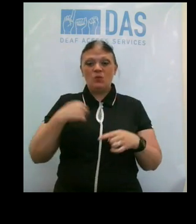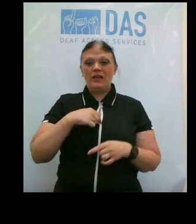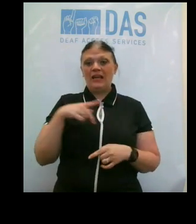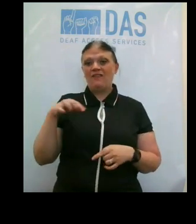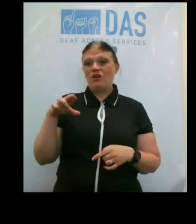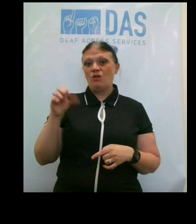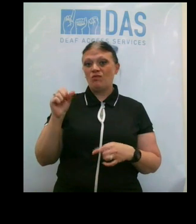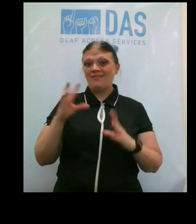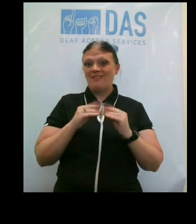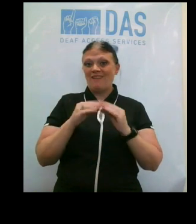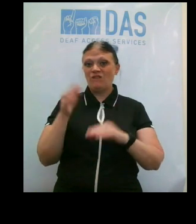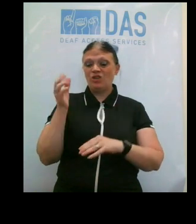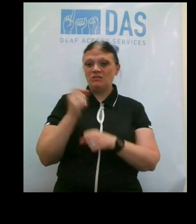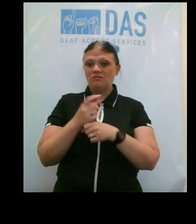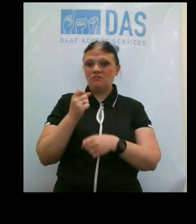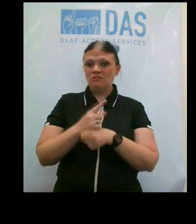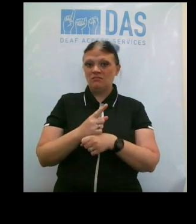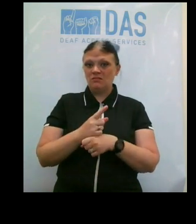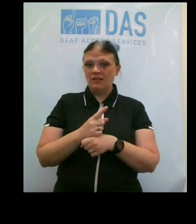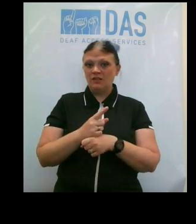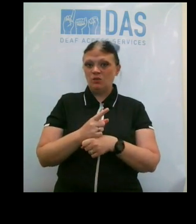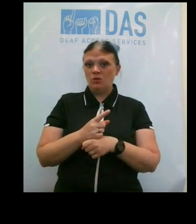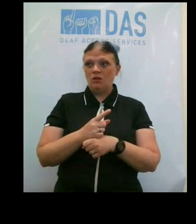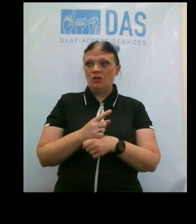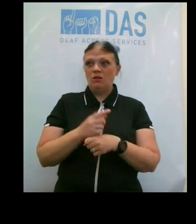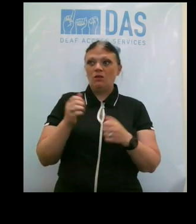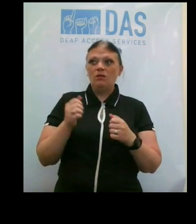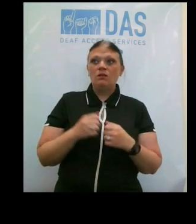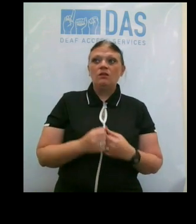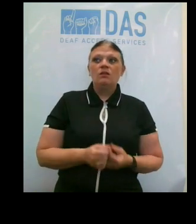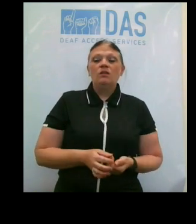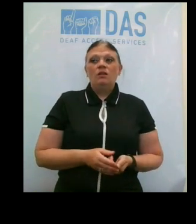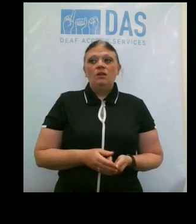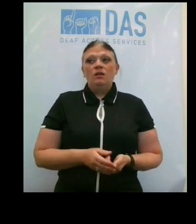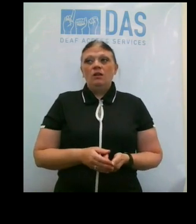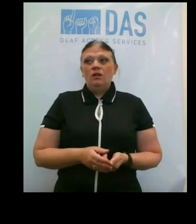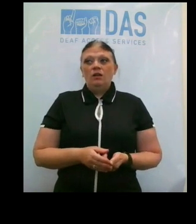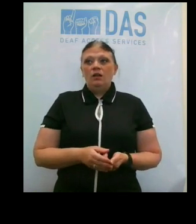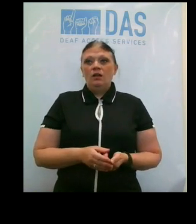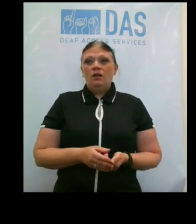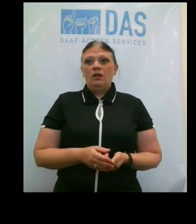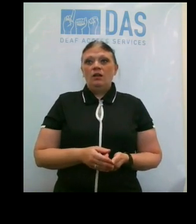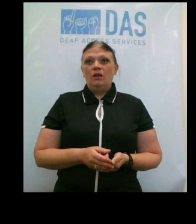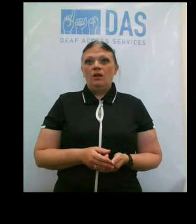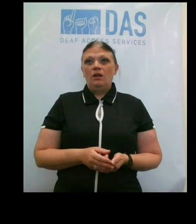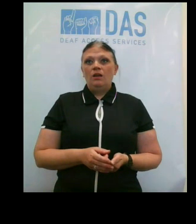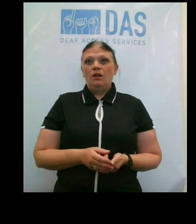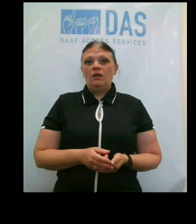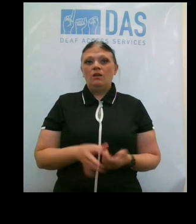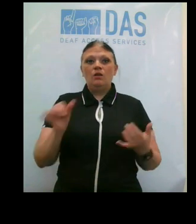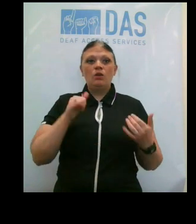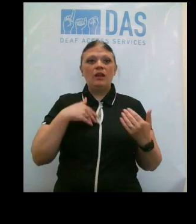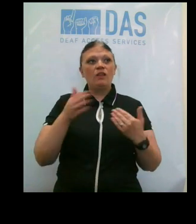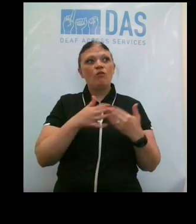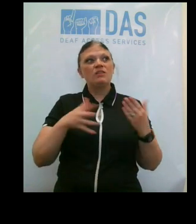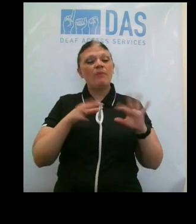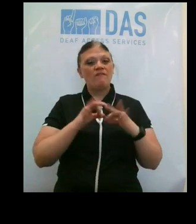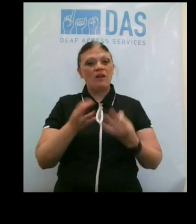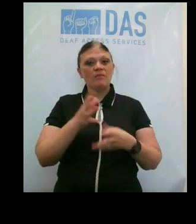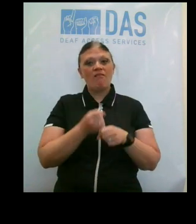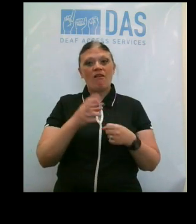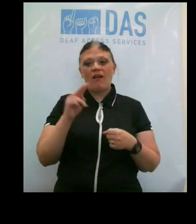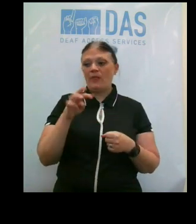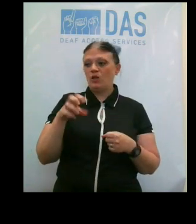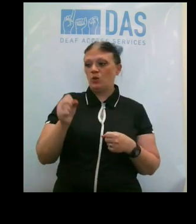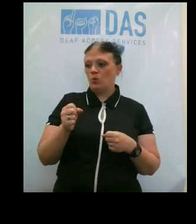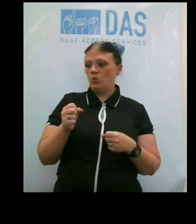conference annually with debate, and I just, like the rest of my family, got the news late